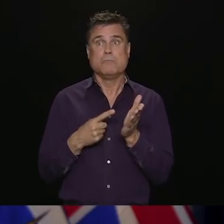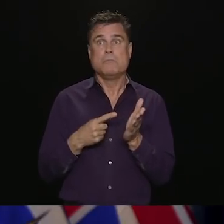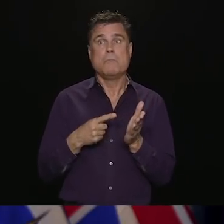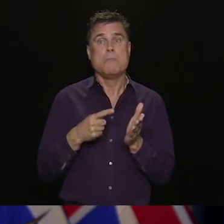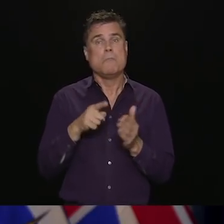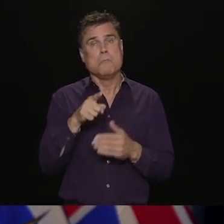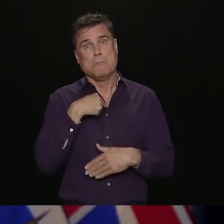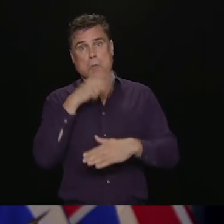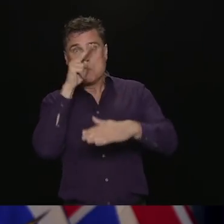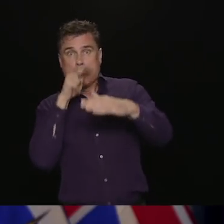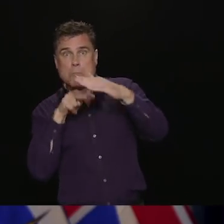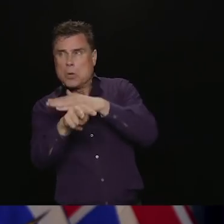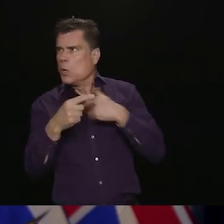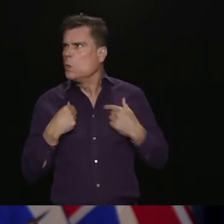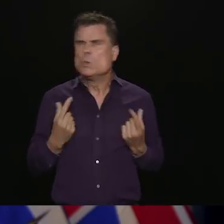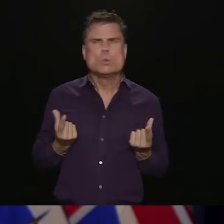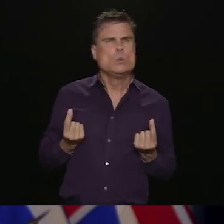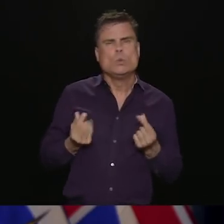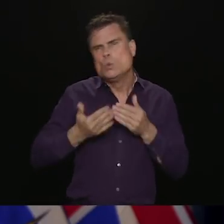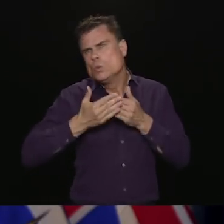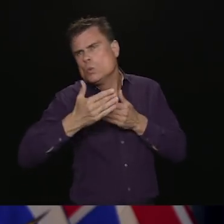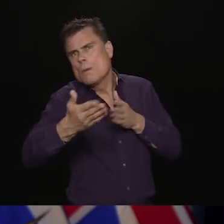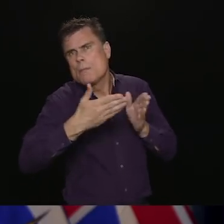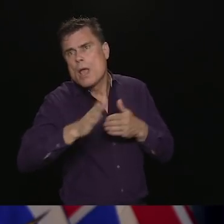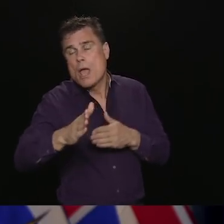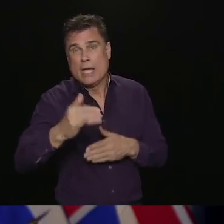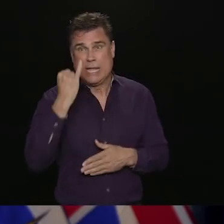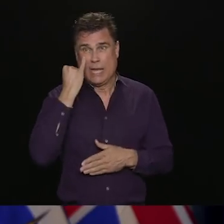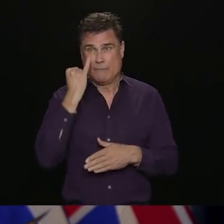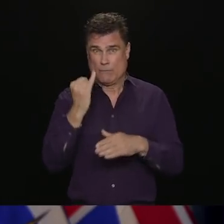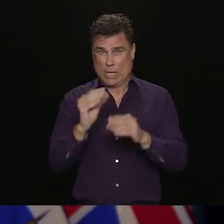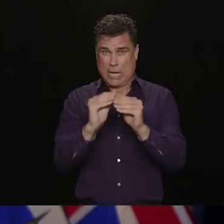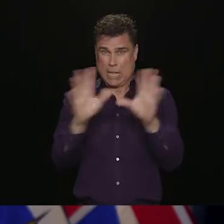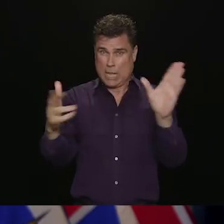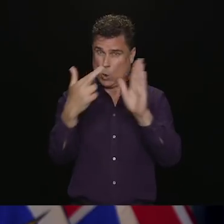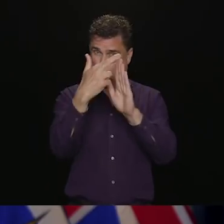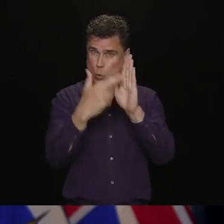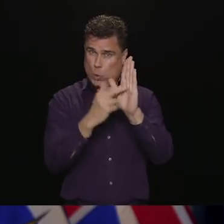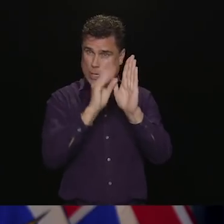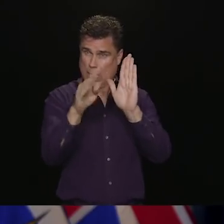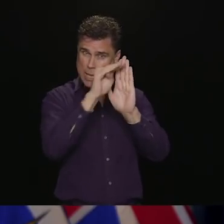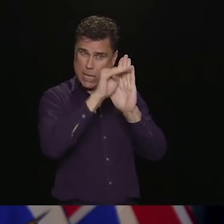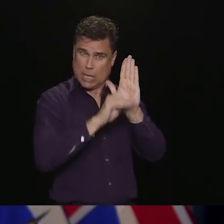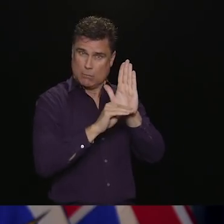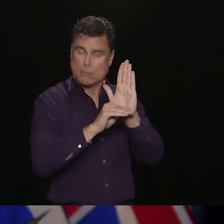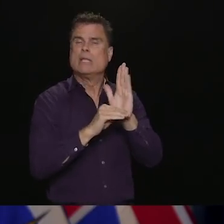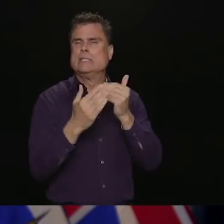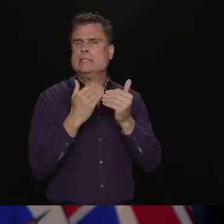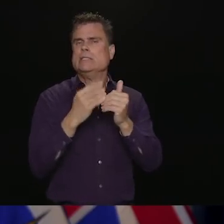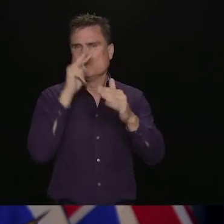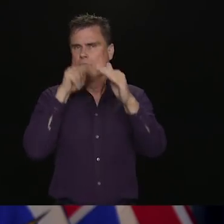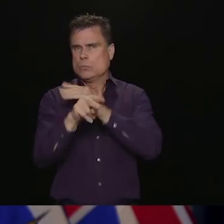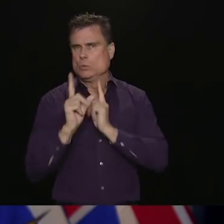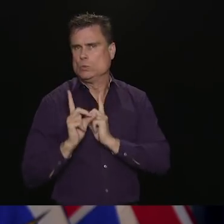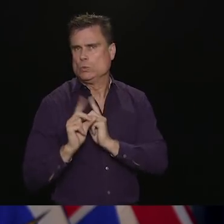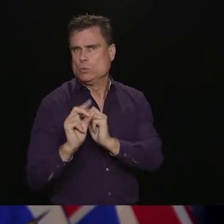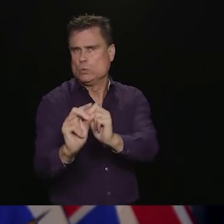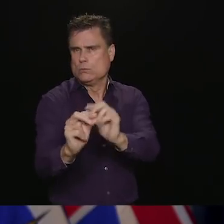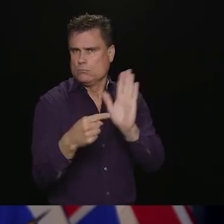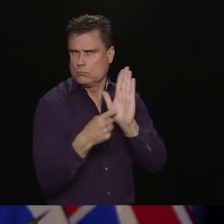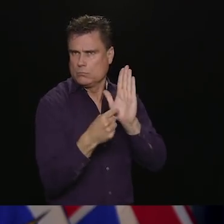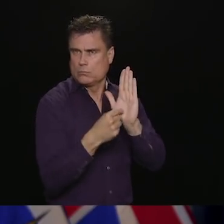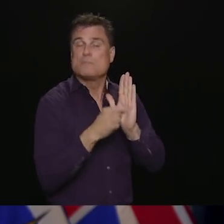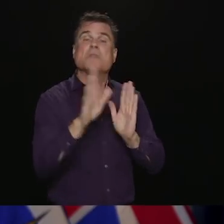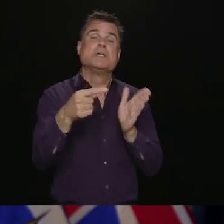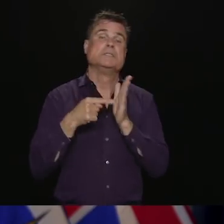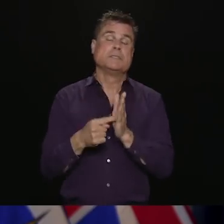clear, and we are learning more and more about what things are clear. Some of the things that we do know is that gatherings of